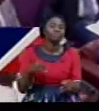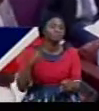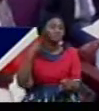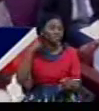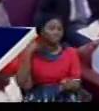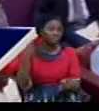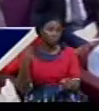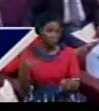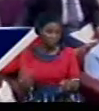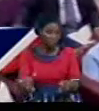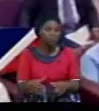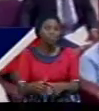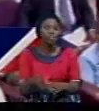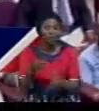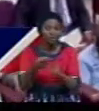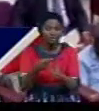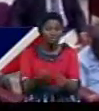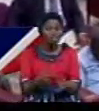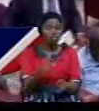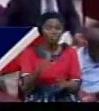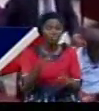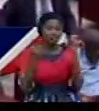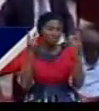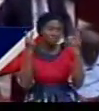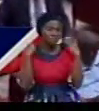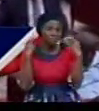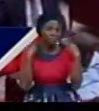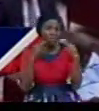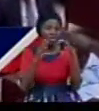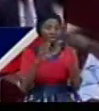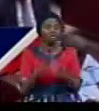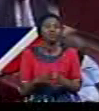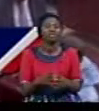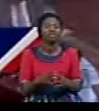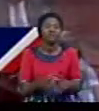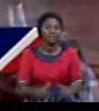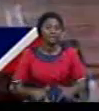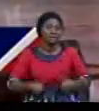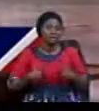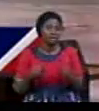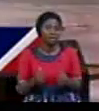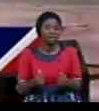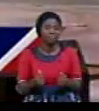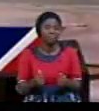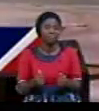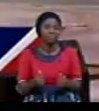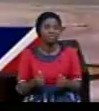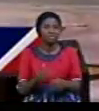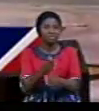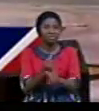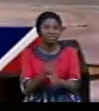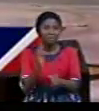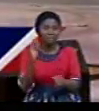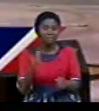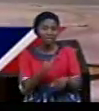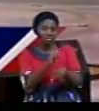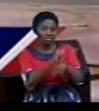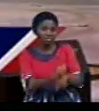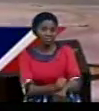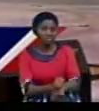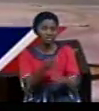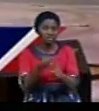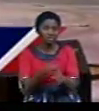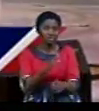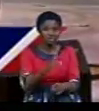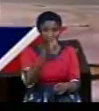from your being conversation received by tradition from your fathers look